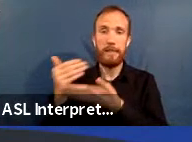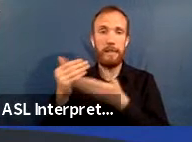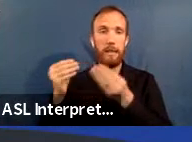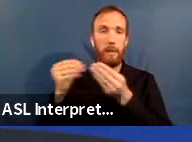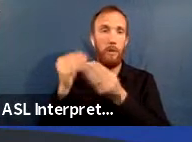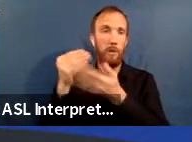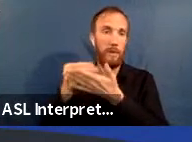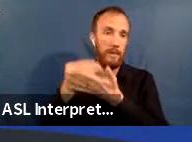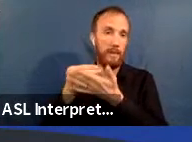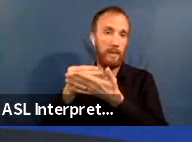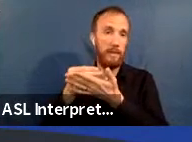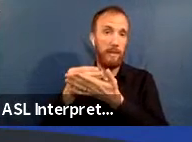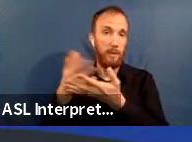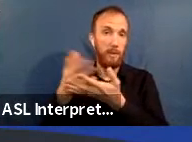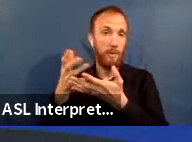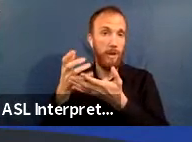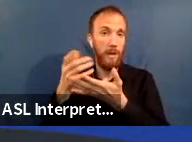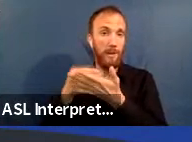needed.